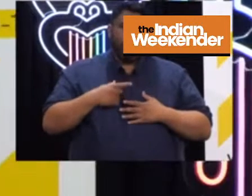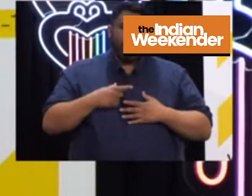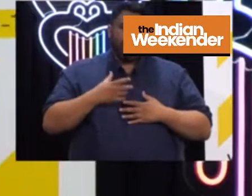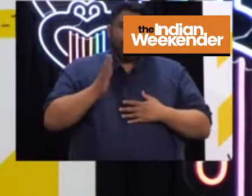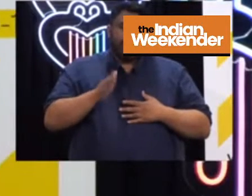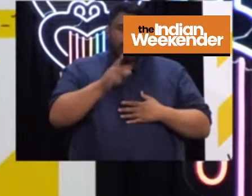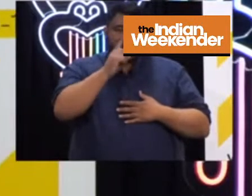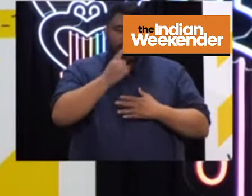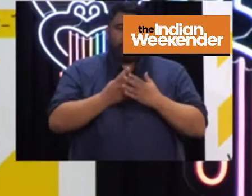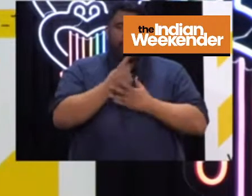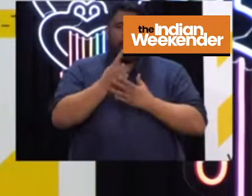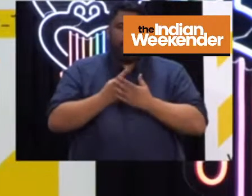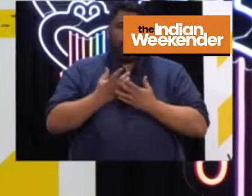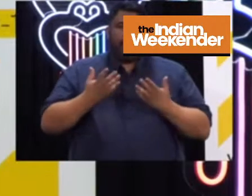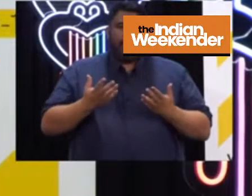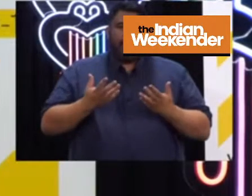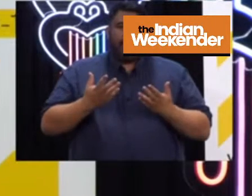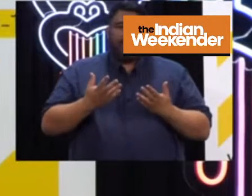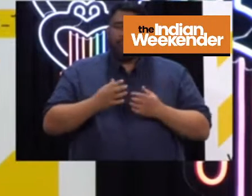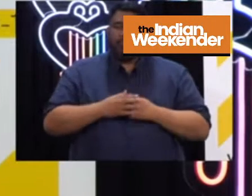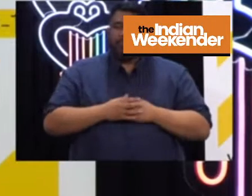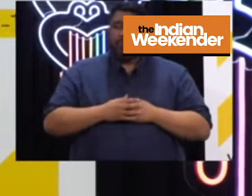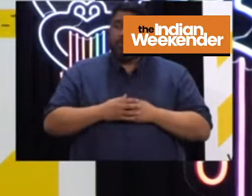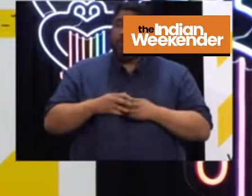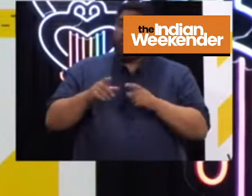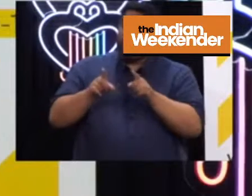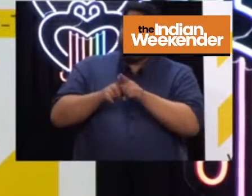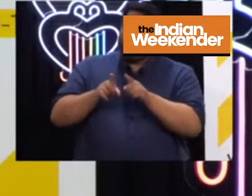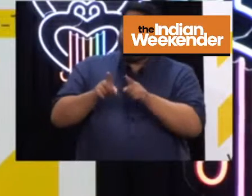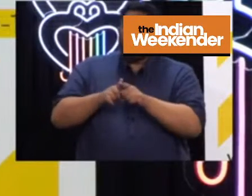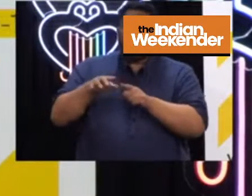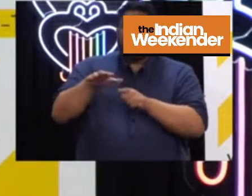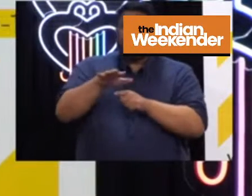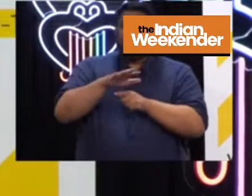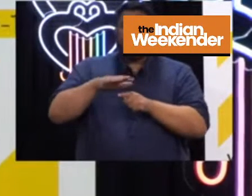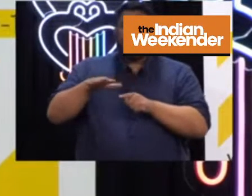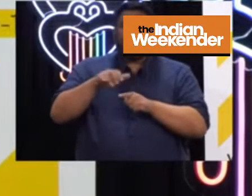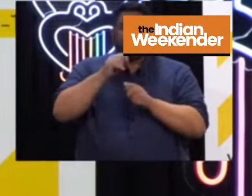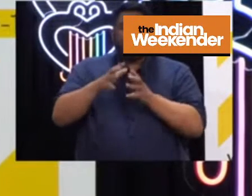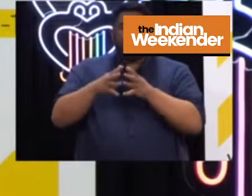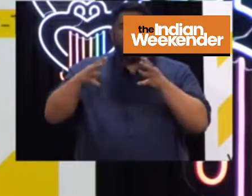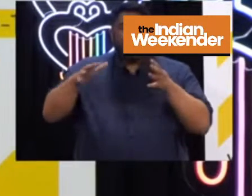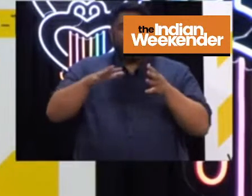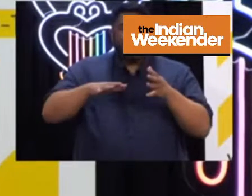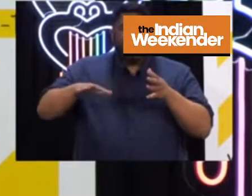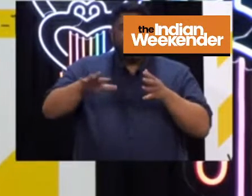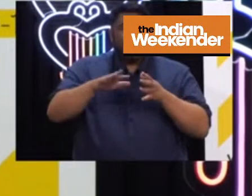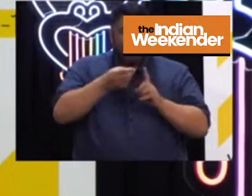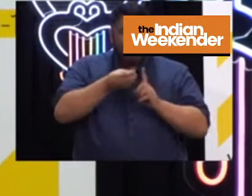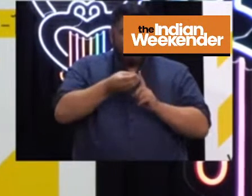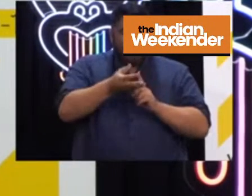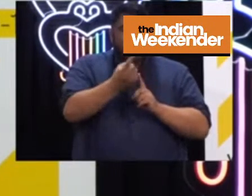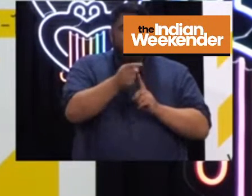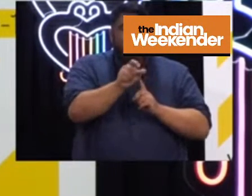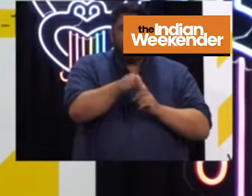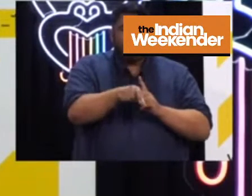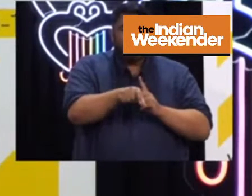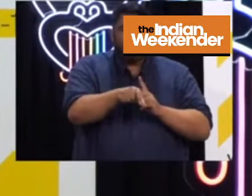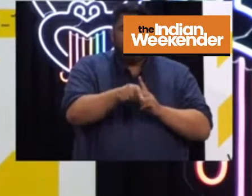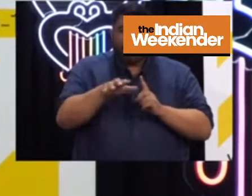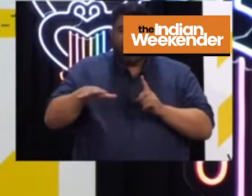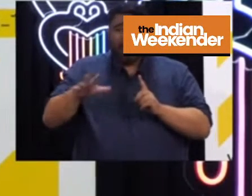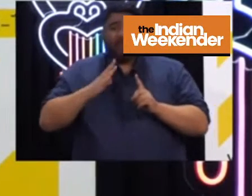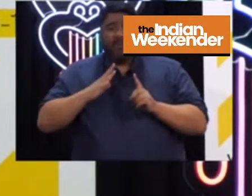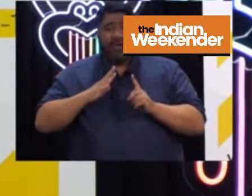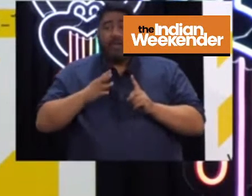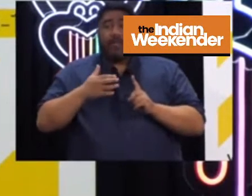and particularly when you've got large families, you can have just the knock-on as it goes through. So someone may originally have been infected some time ago, but